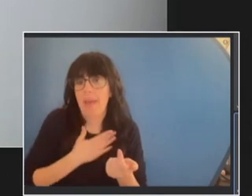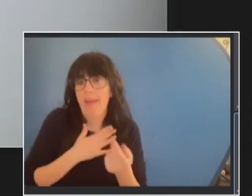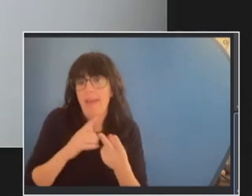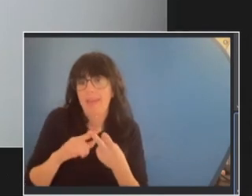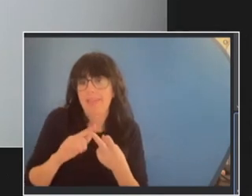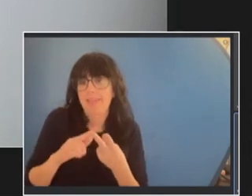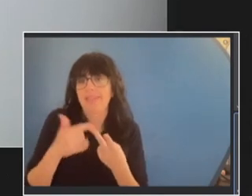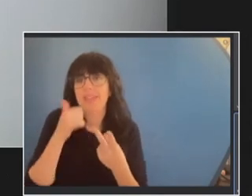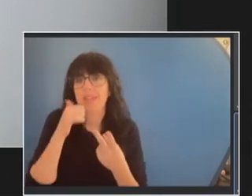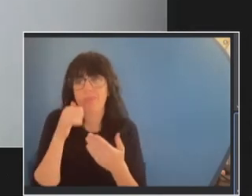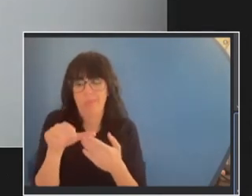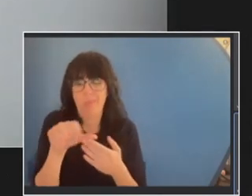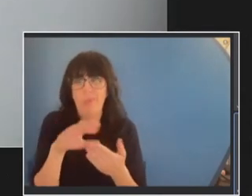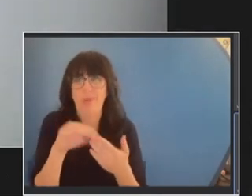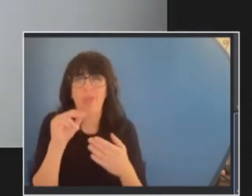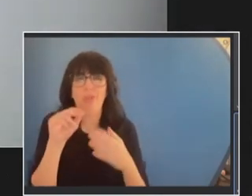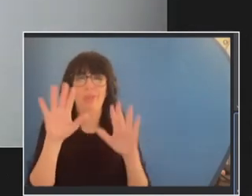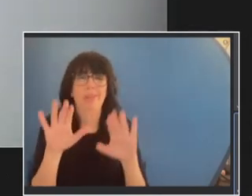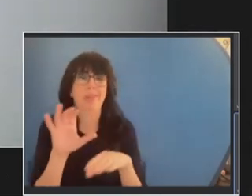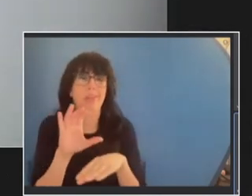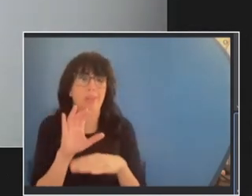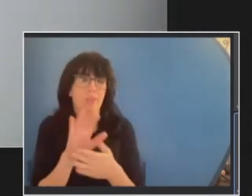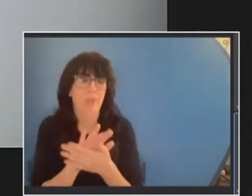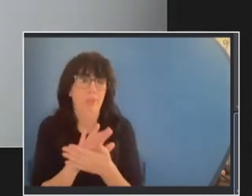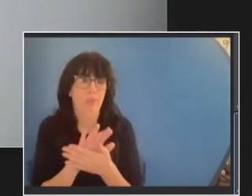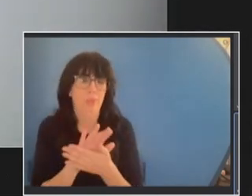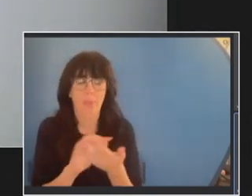school. I love